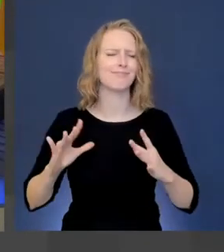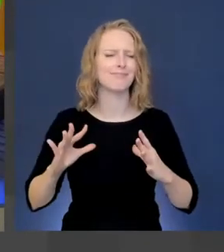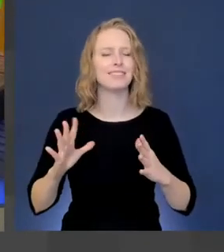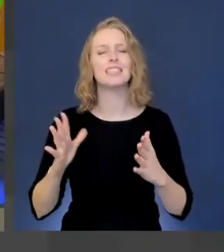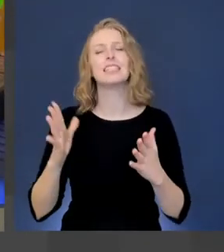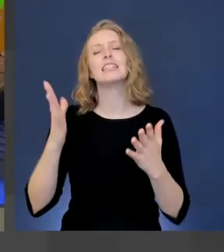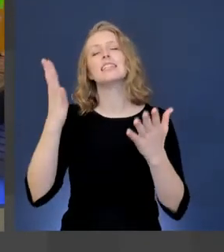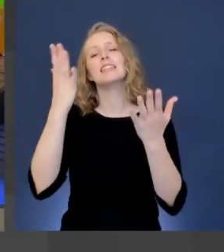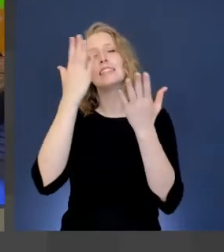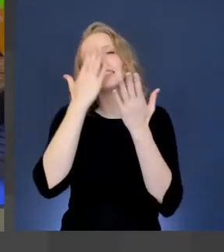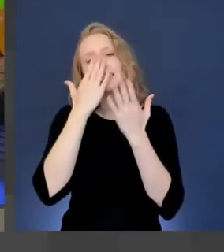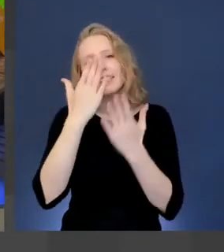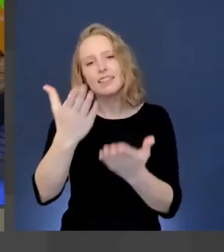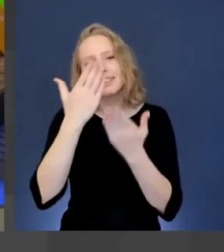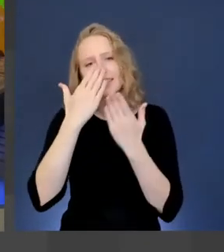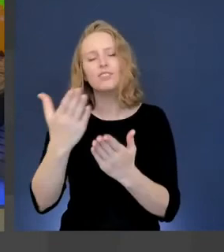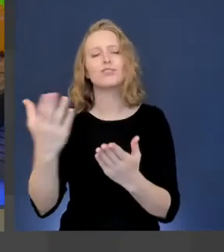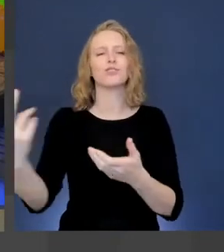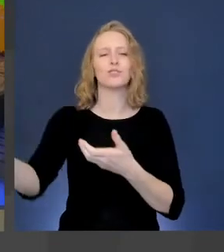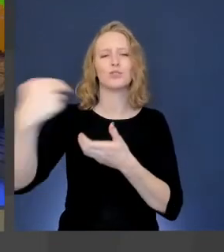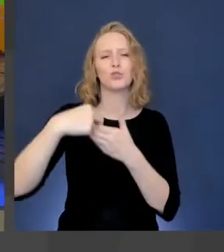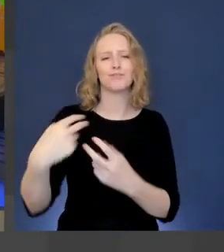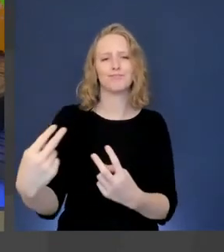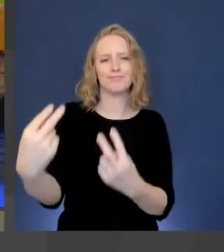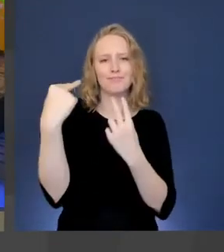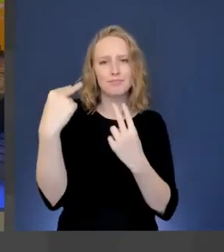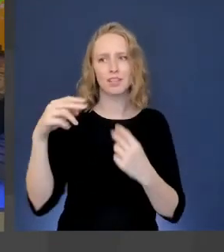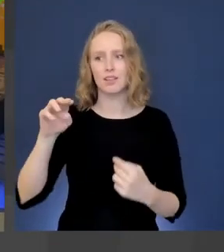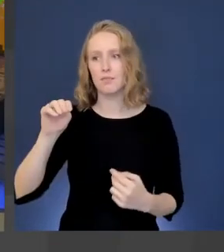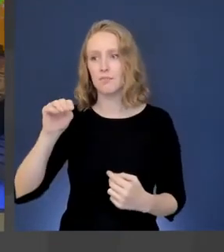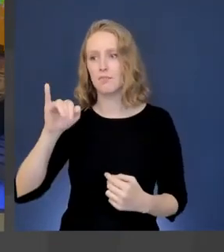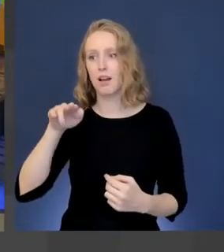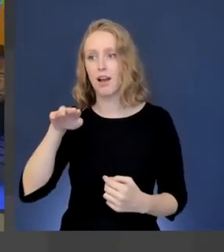us. Minecraft wouldn't be what it is today without